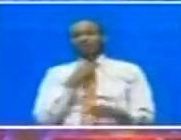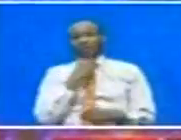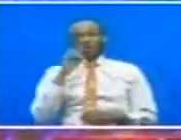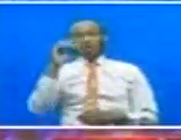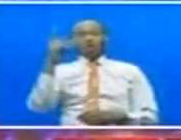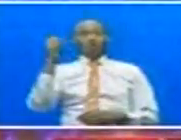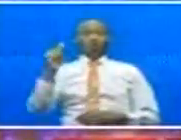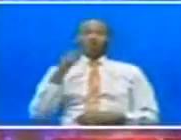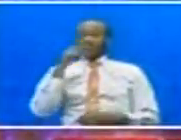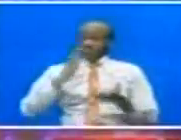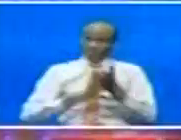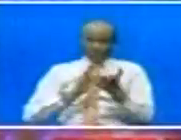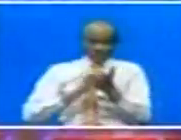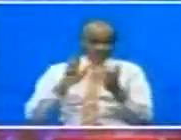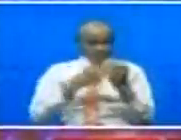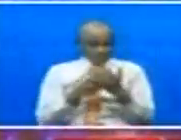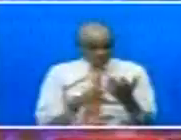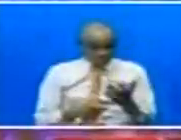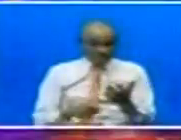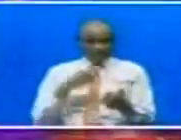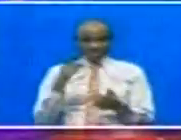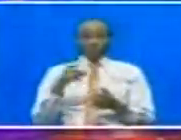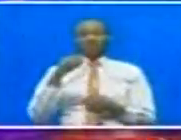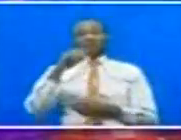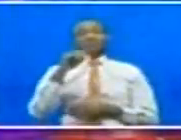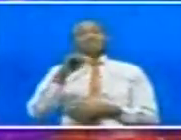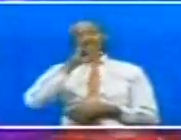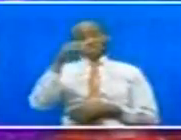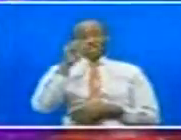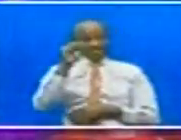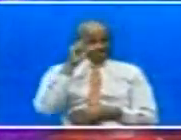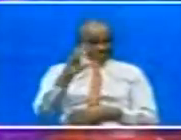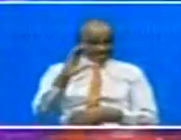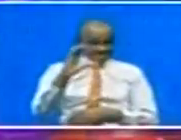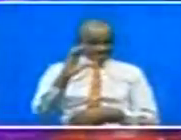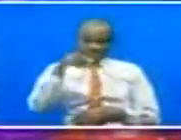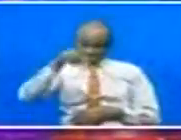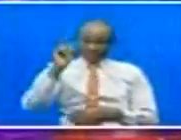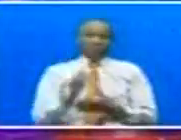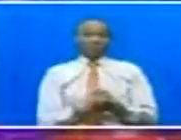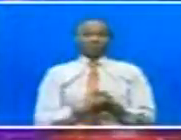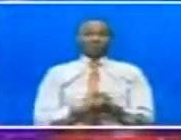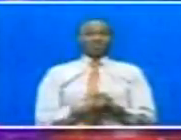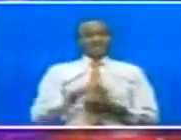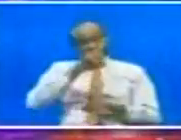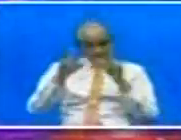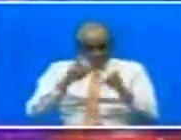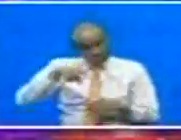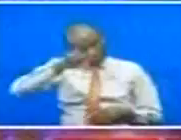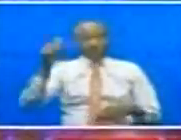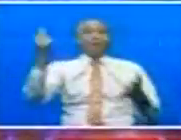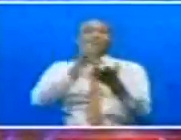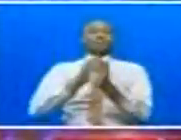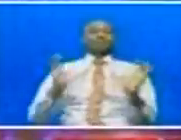Kenya proposes that judges are appointed by the JSC, you know, so that the JSC interviews and then